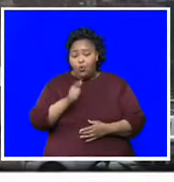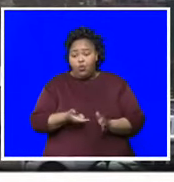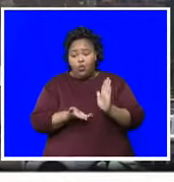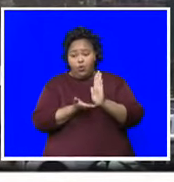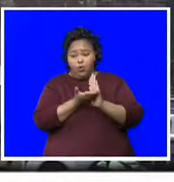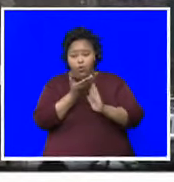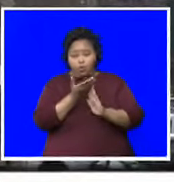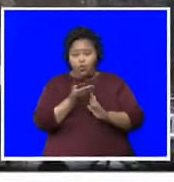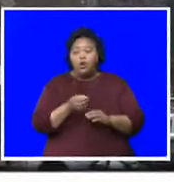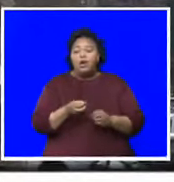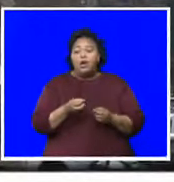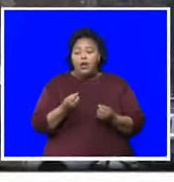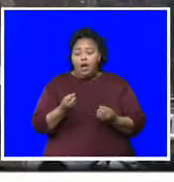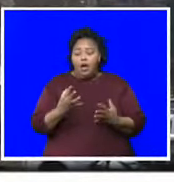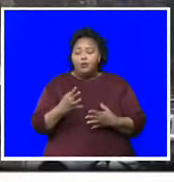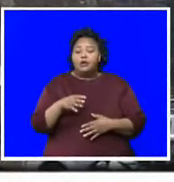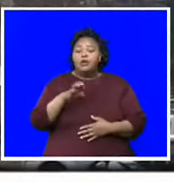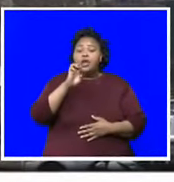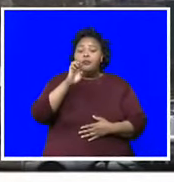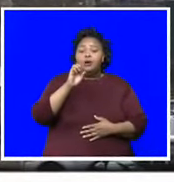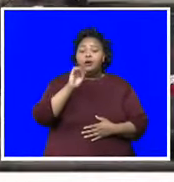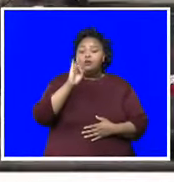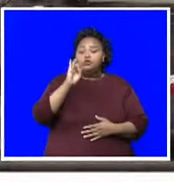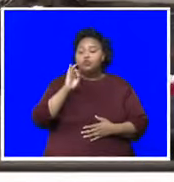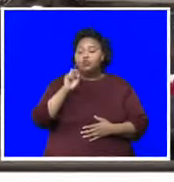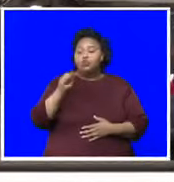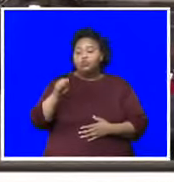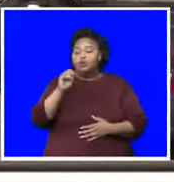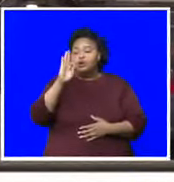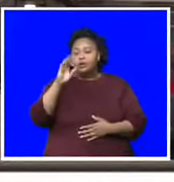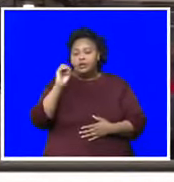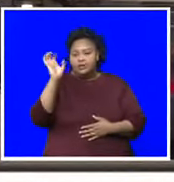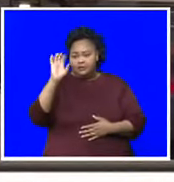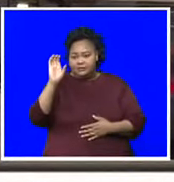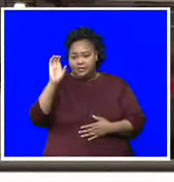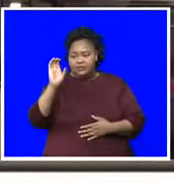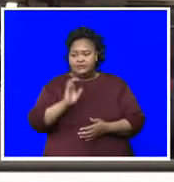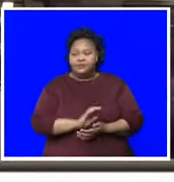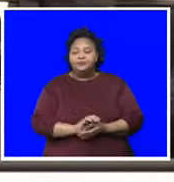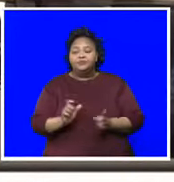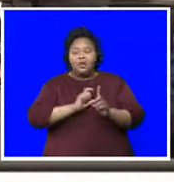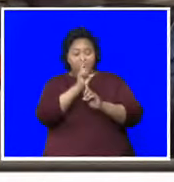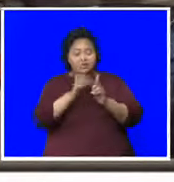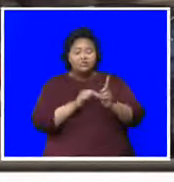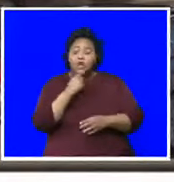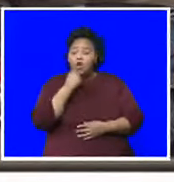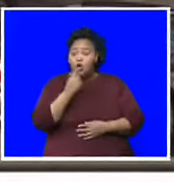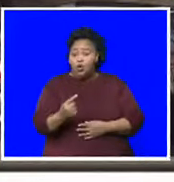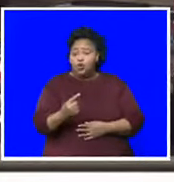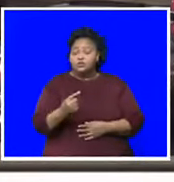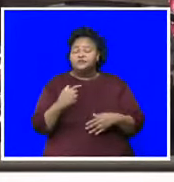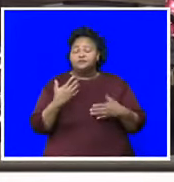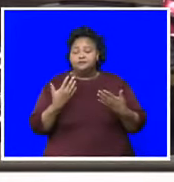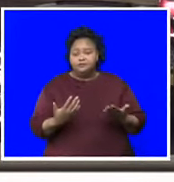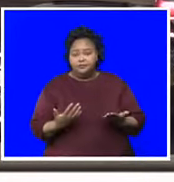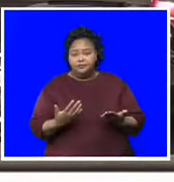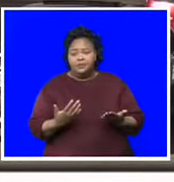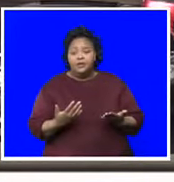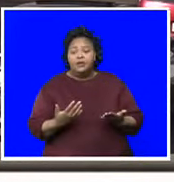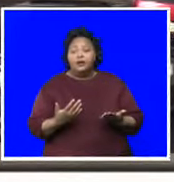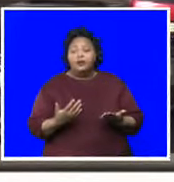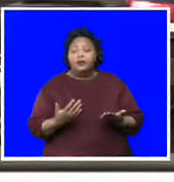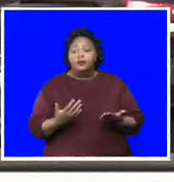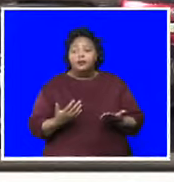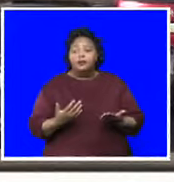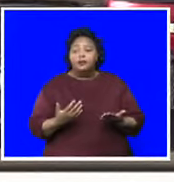of 2 emalangeni 30 cents as of Friday. Dlamini says this has been caused by the